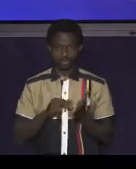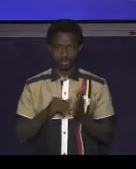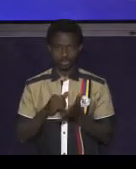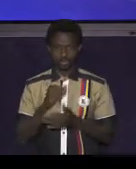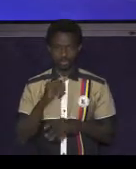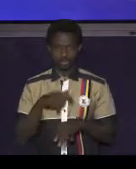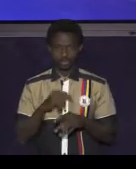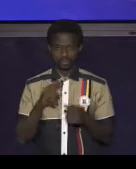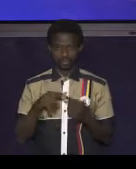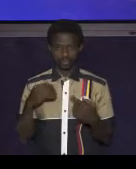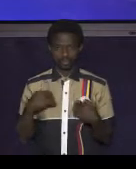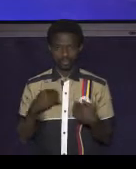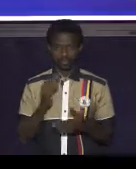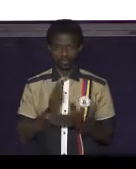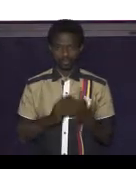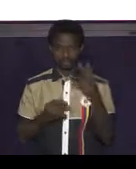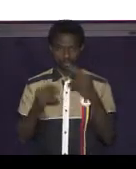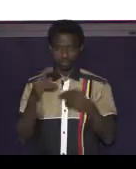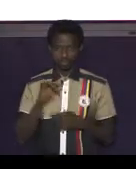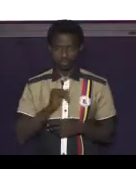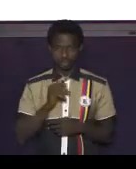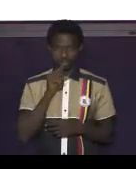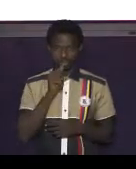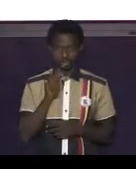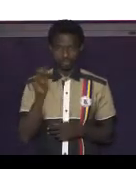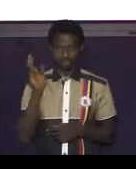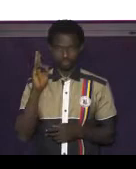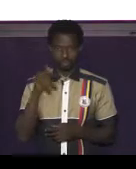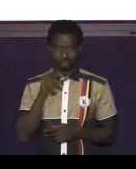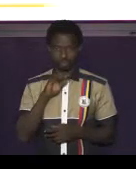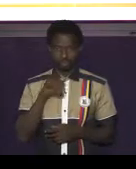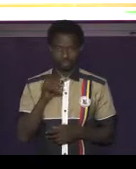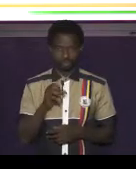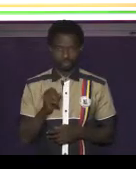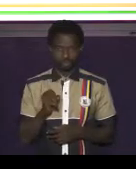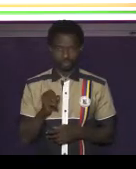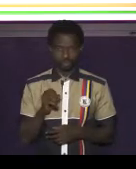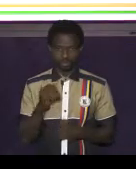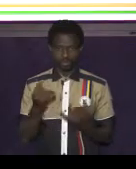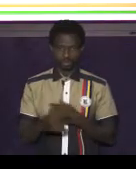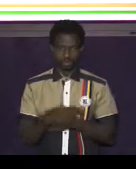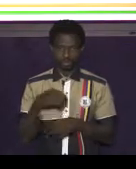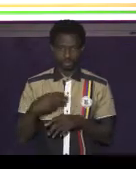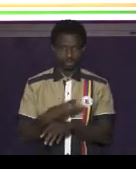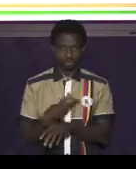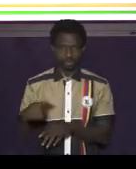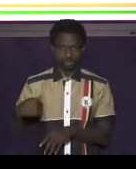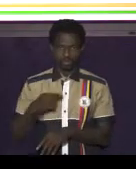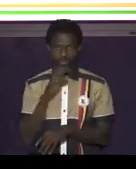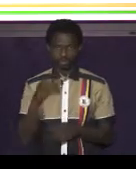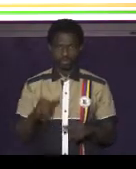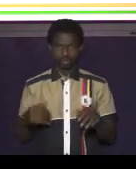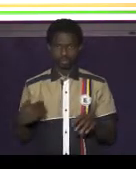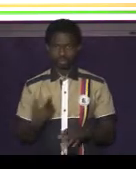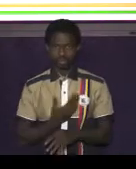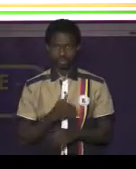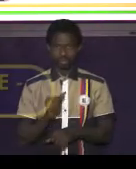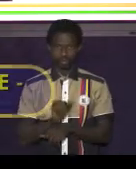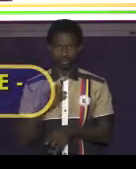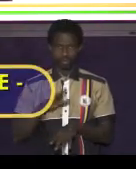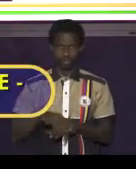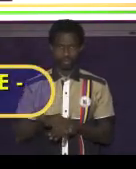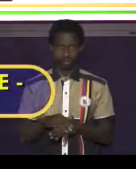to have some fun. I am Uncle Agbaje. Today in mathematics, we will continue our work